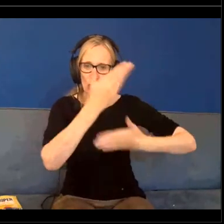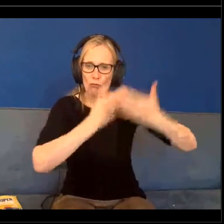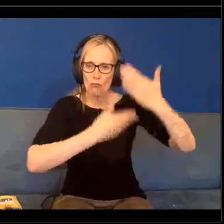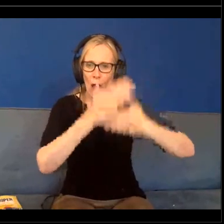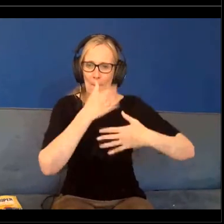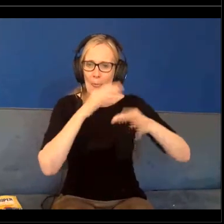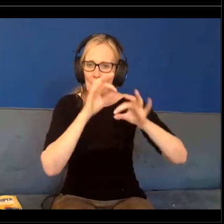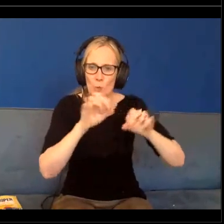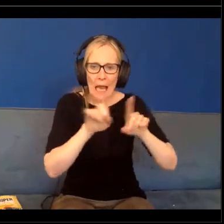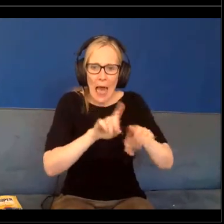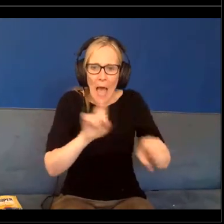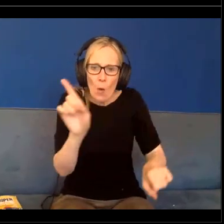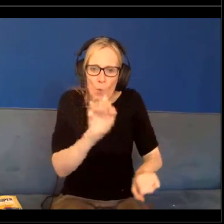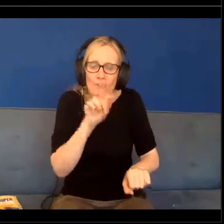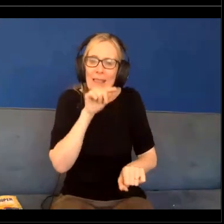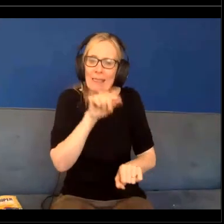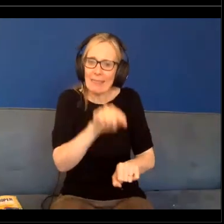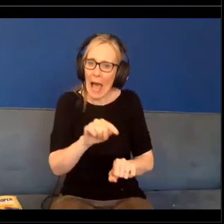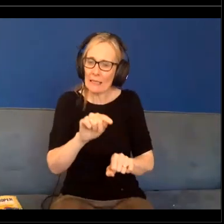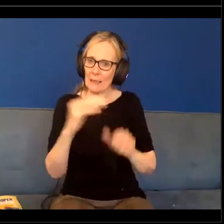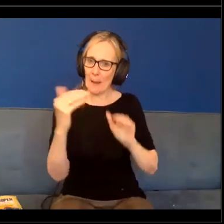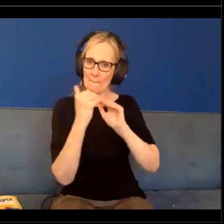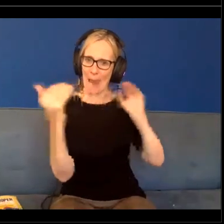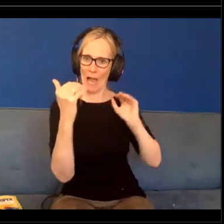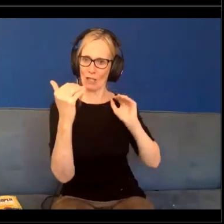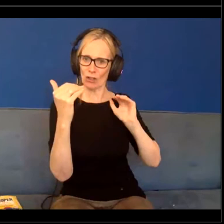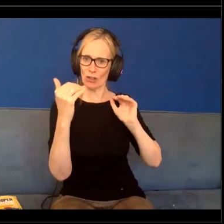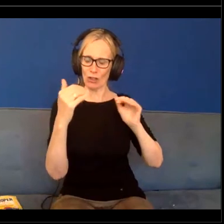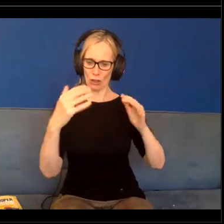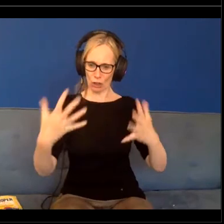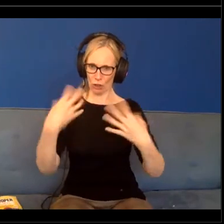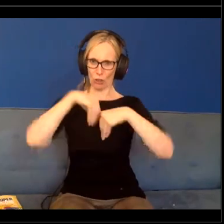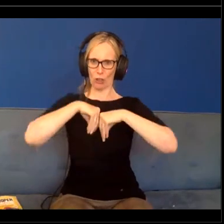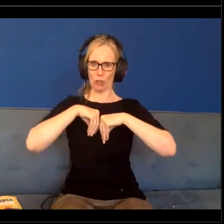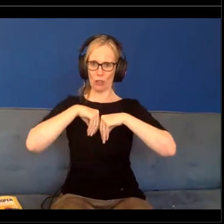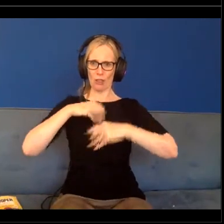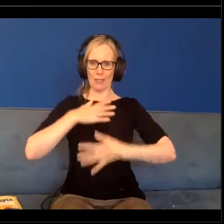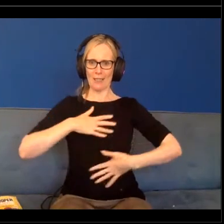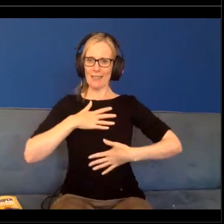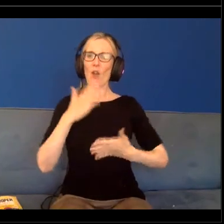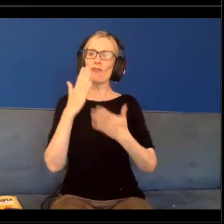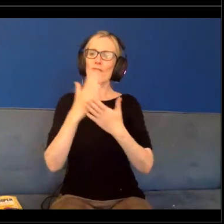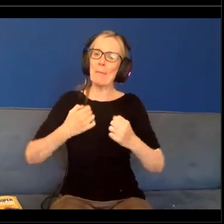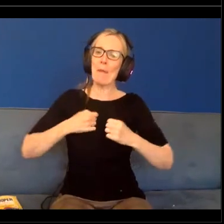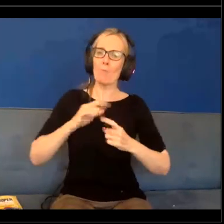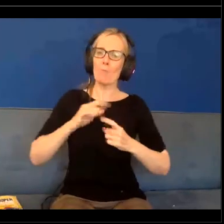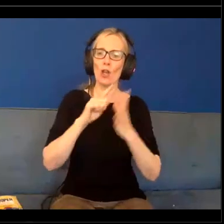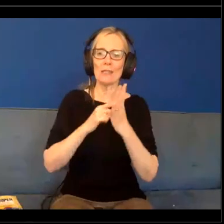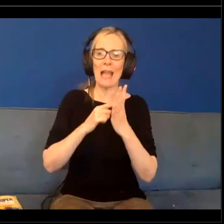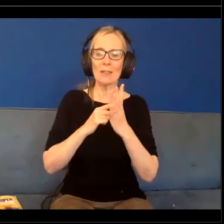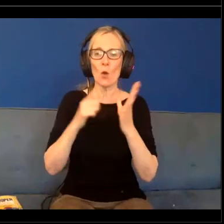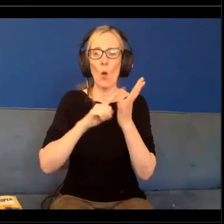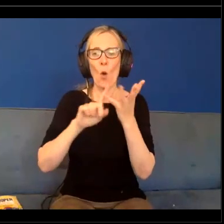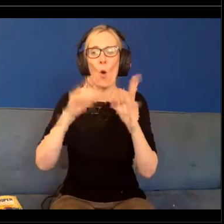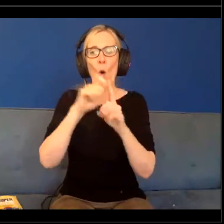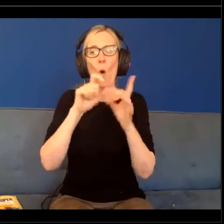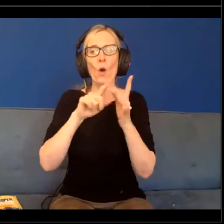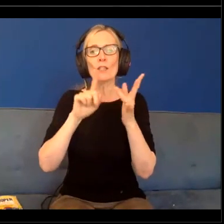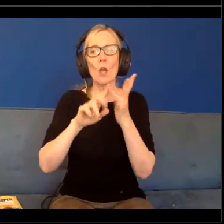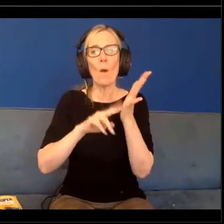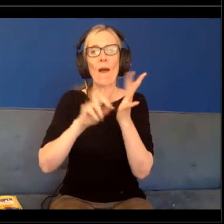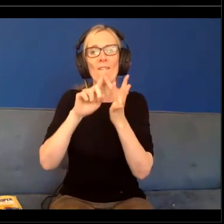more aware of, and that's in my work with audio visibility. So we had the exhibition of music painting,